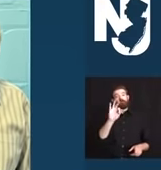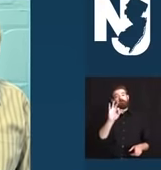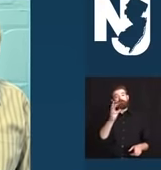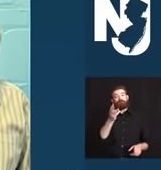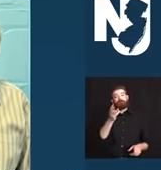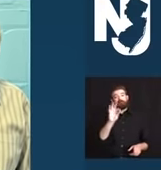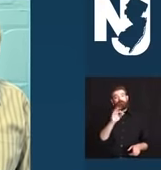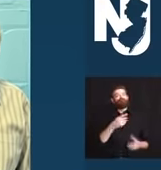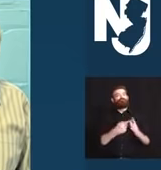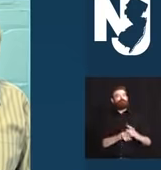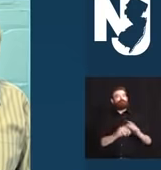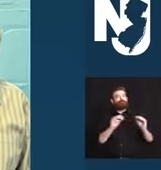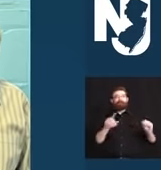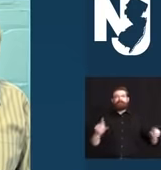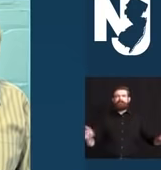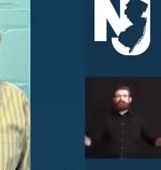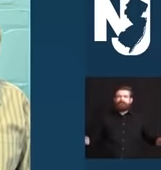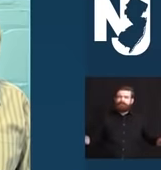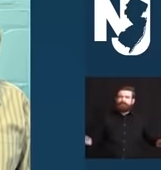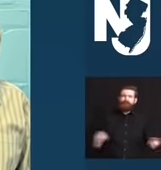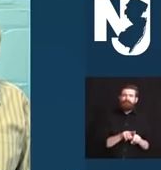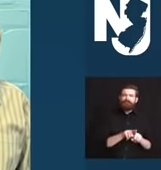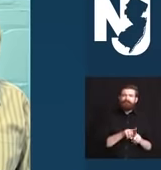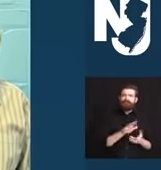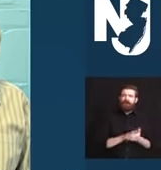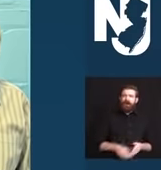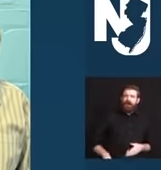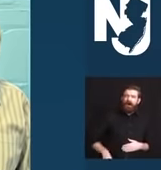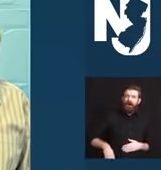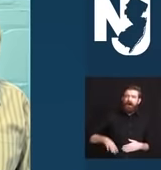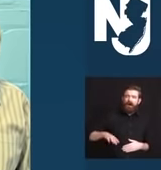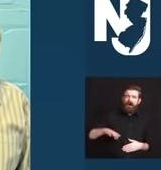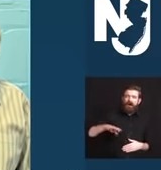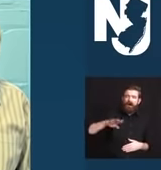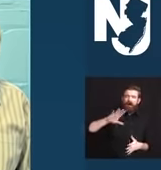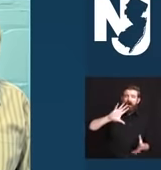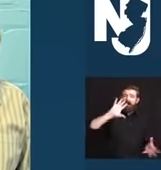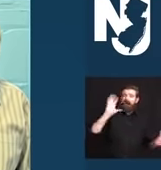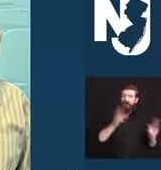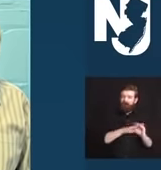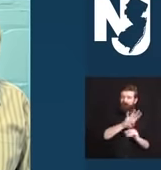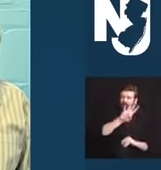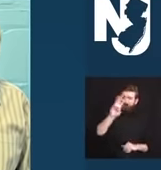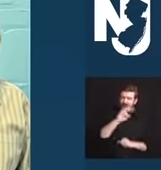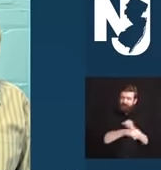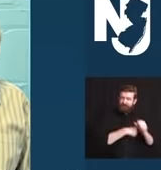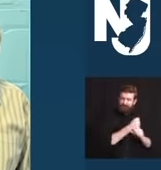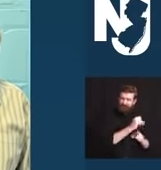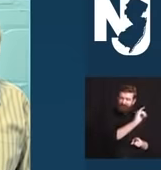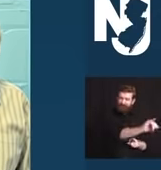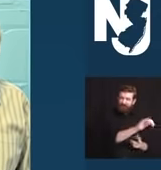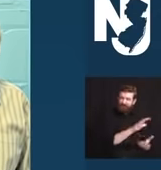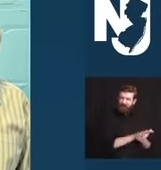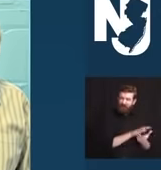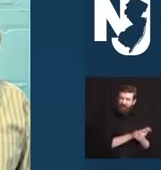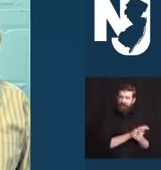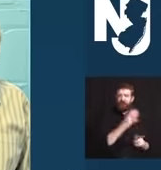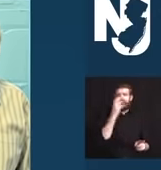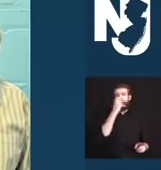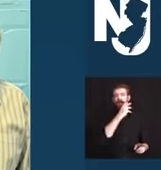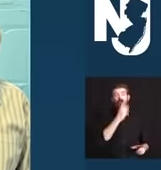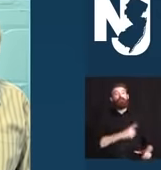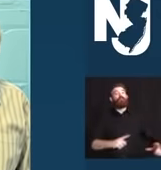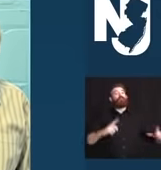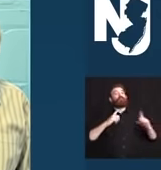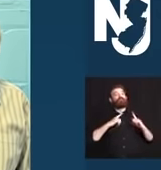a fixture there for a few years, 46 in fact, retiring in January of 2016. For his commitment